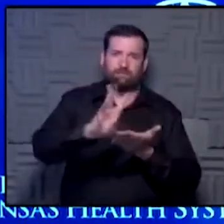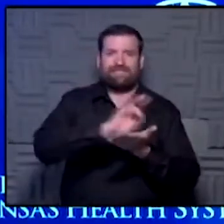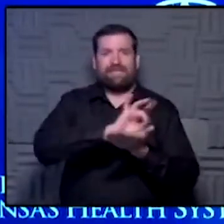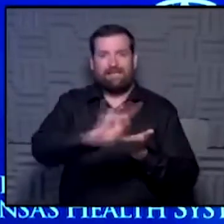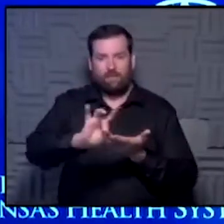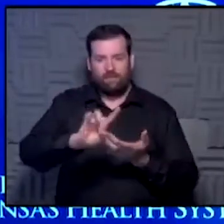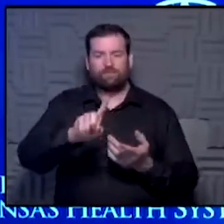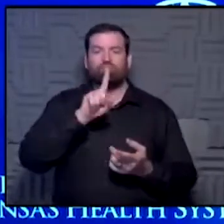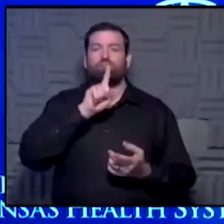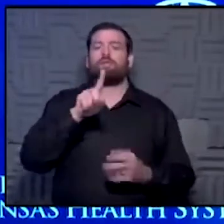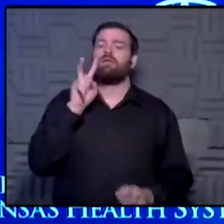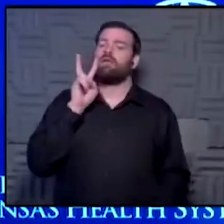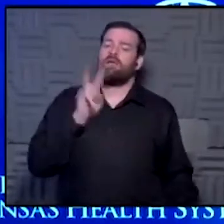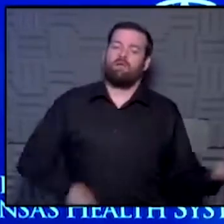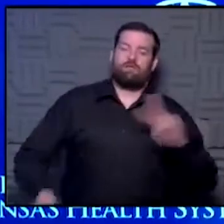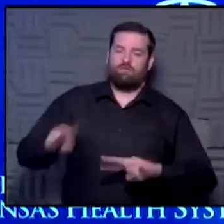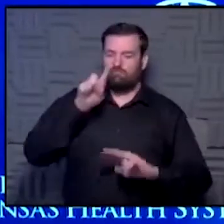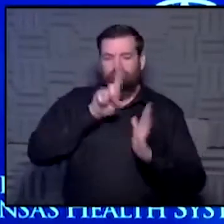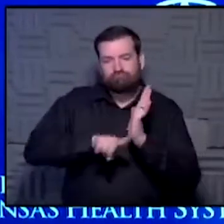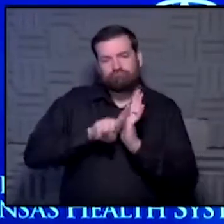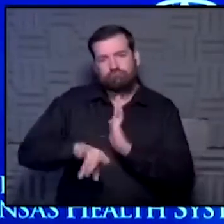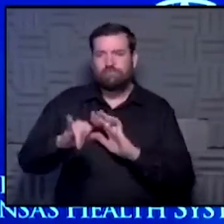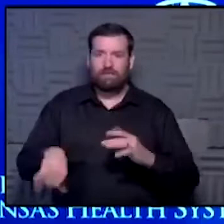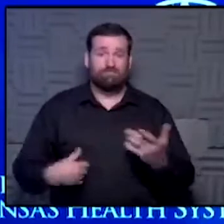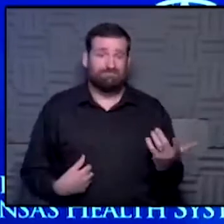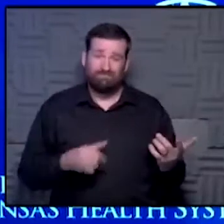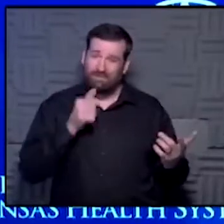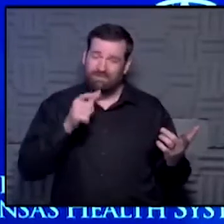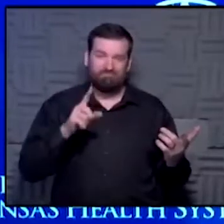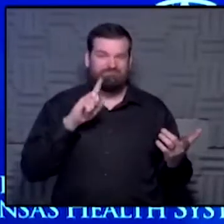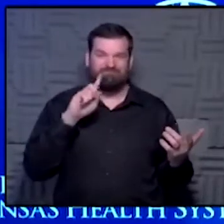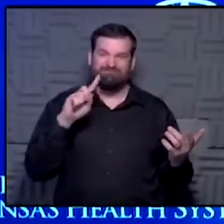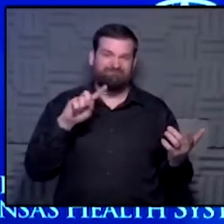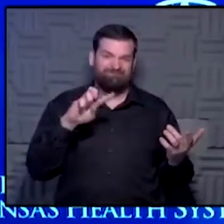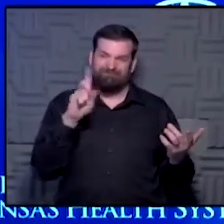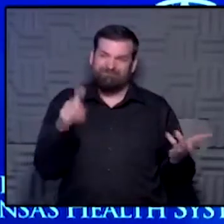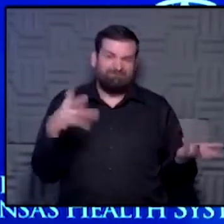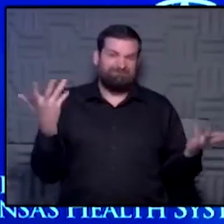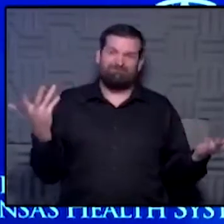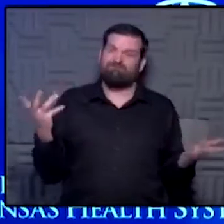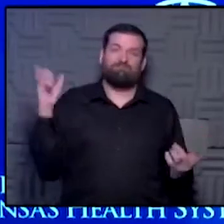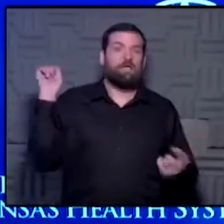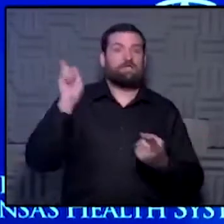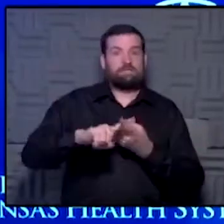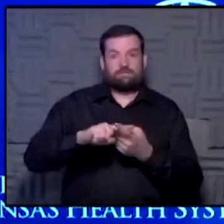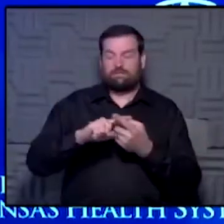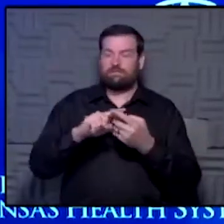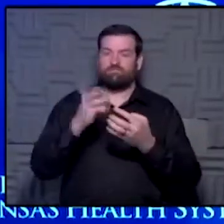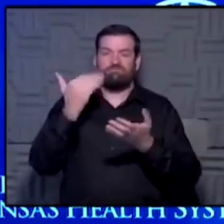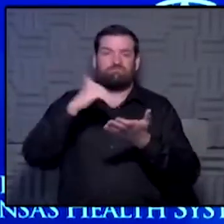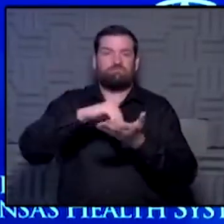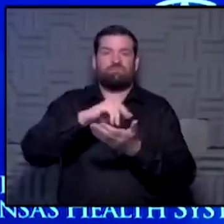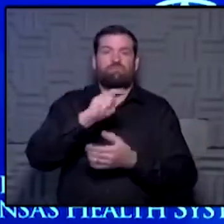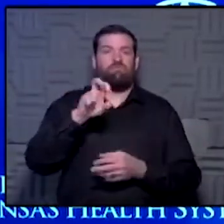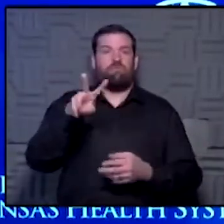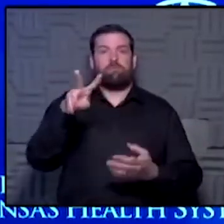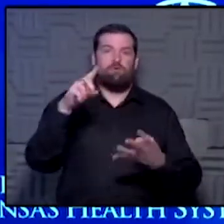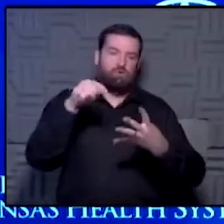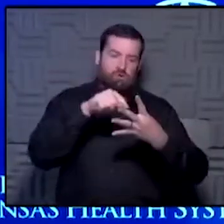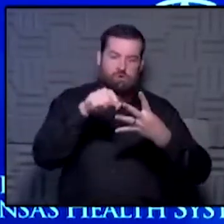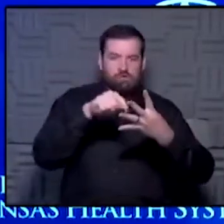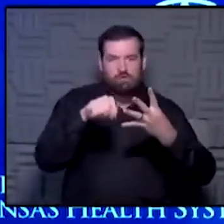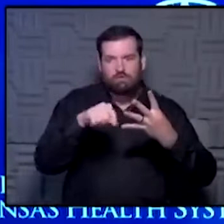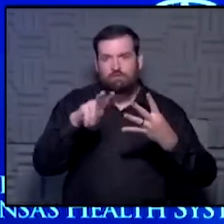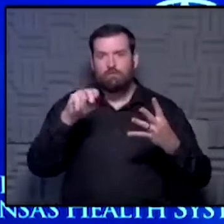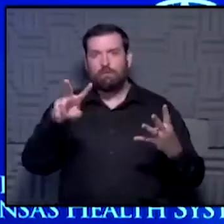schools to really measure the effect of that. So I think we really won't know until middle of October to mid-November what the real impact of school opening